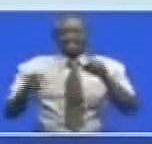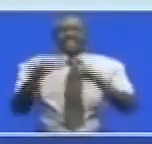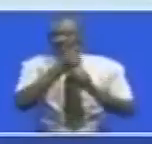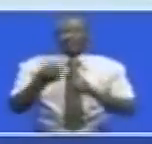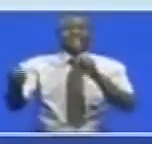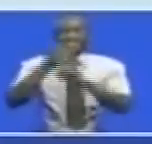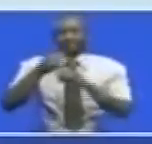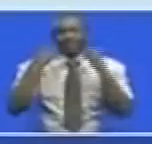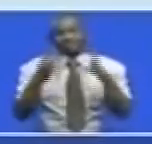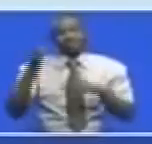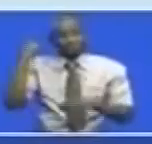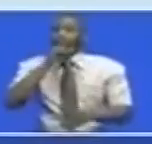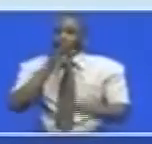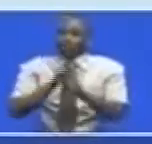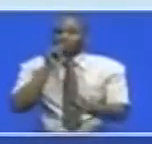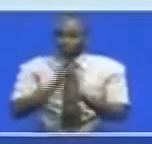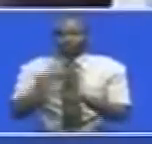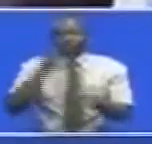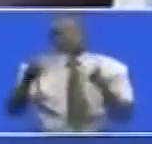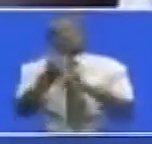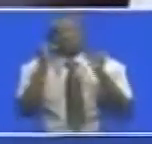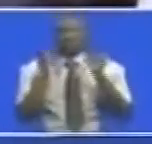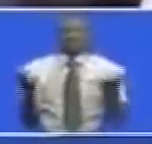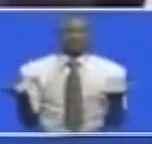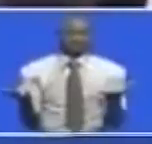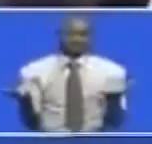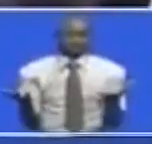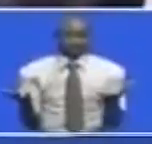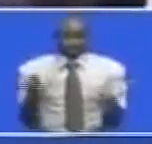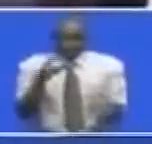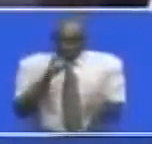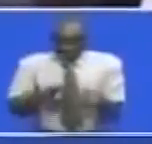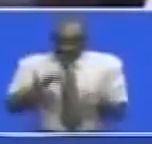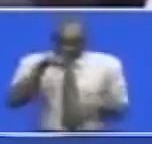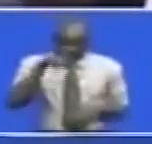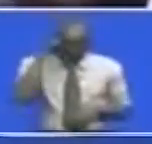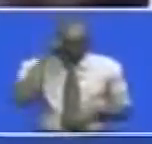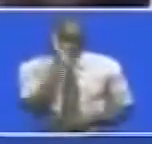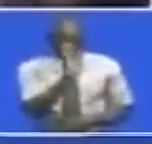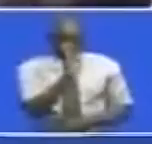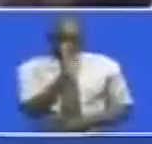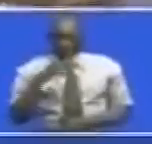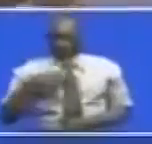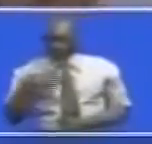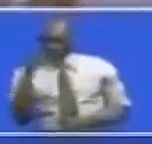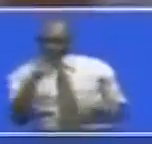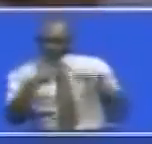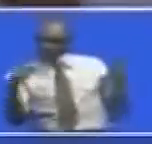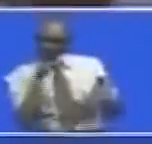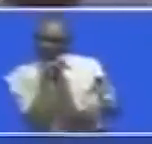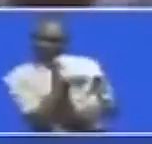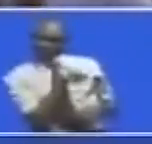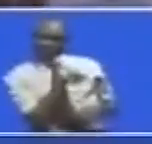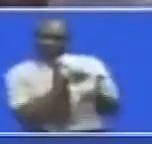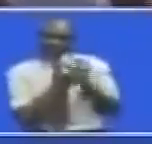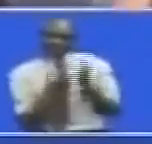ambayo ilikuwa imewaahidi Watanzania. But in their composition and philosophies, critics question the opposition's colors of